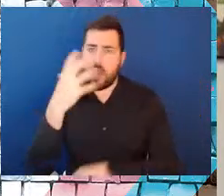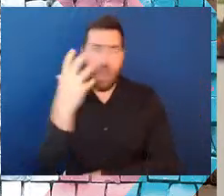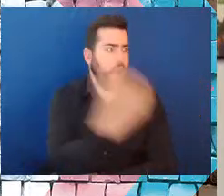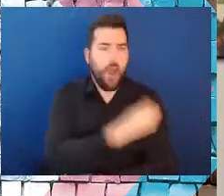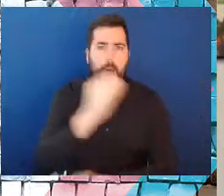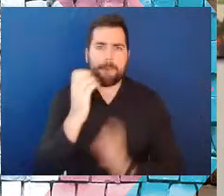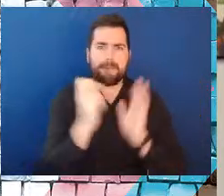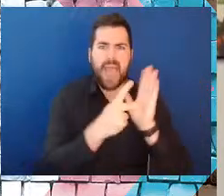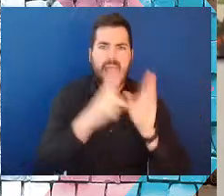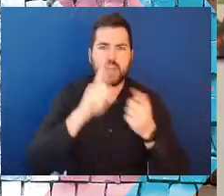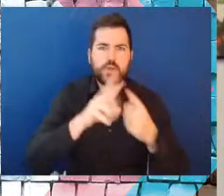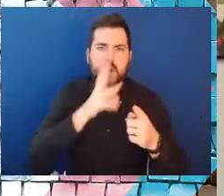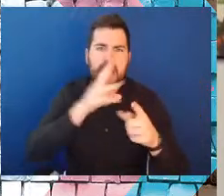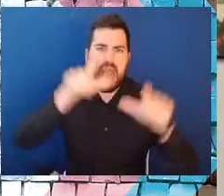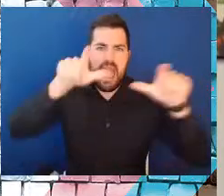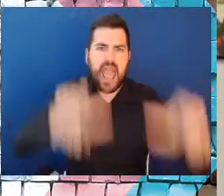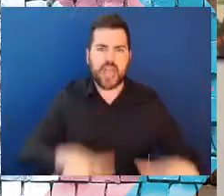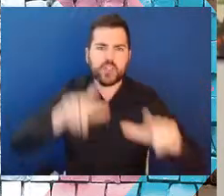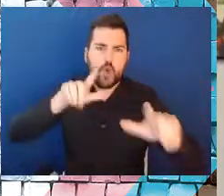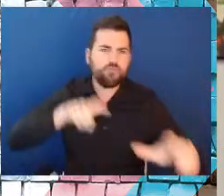you can run with me back to the lake.